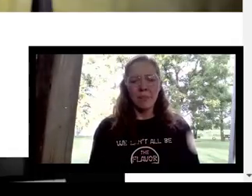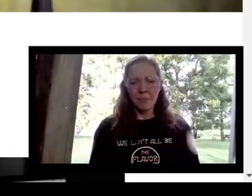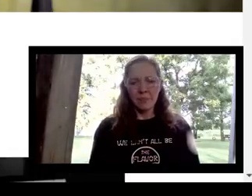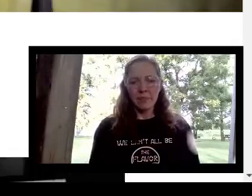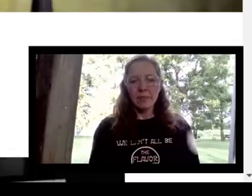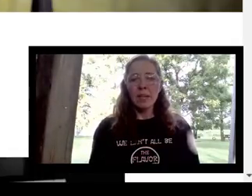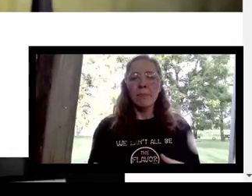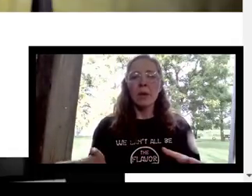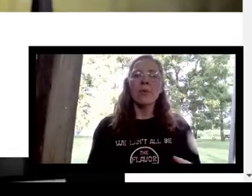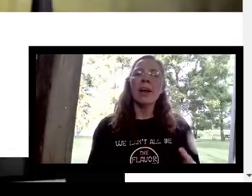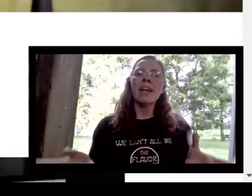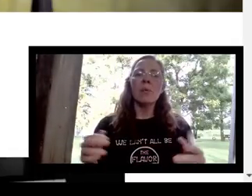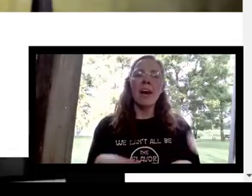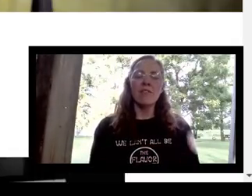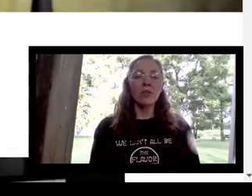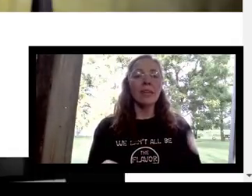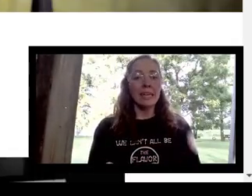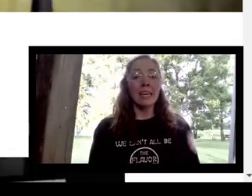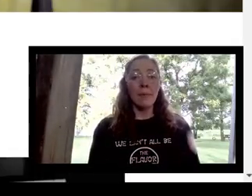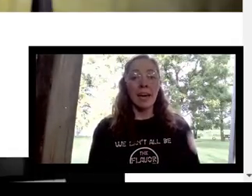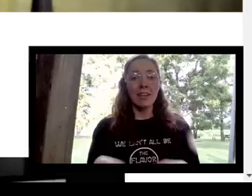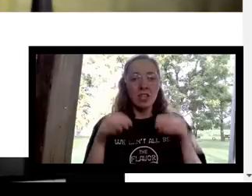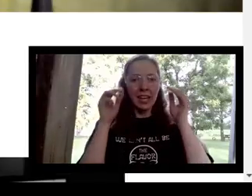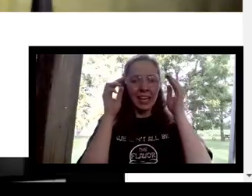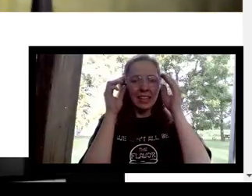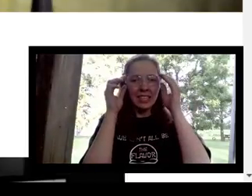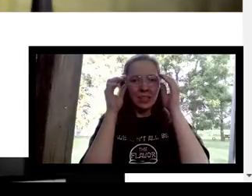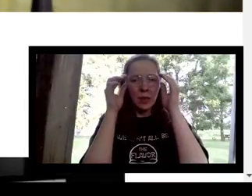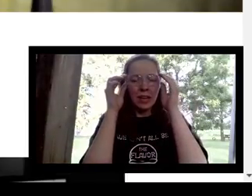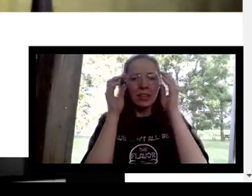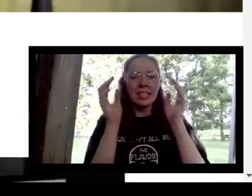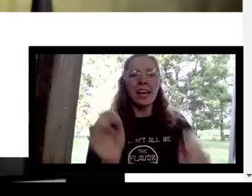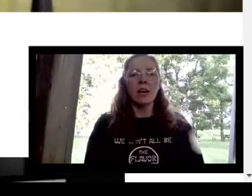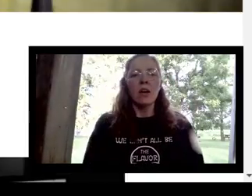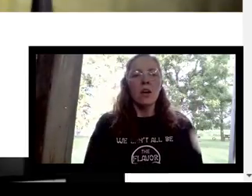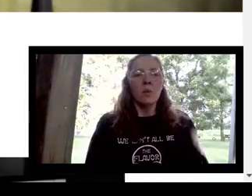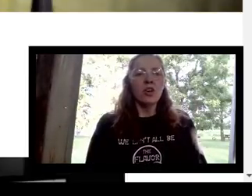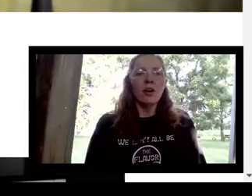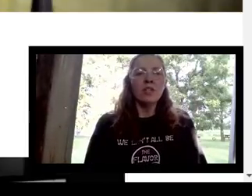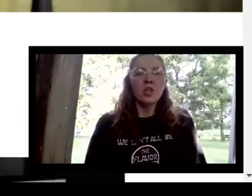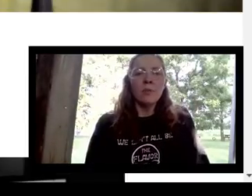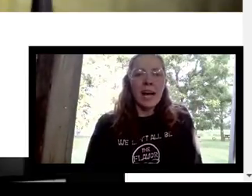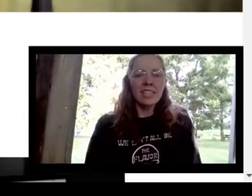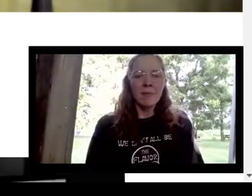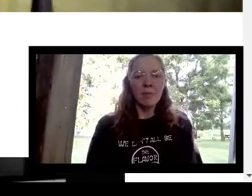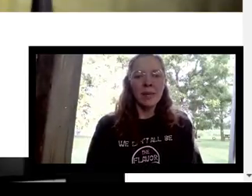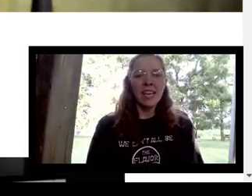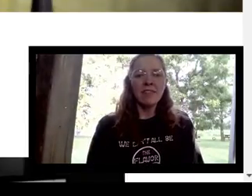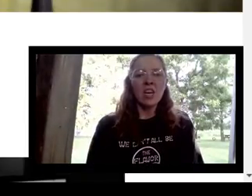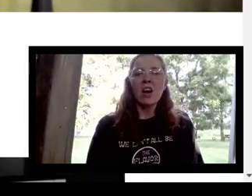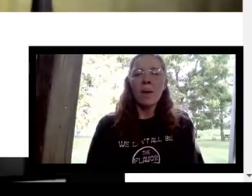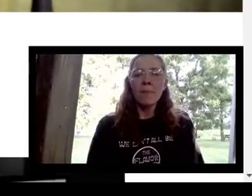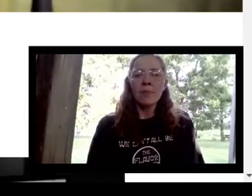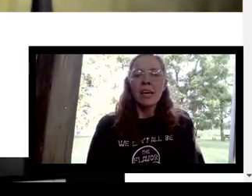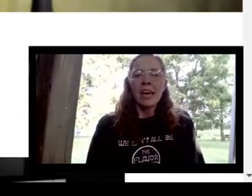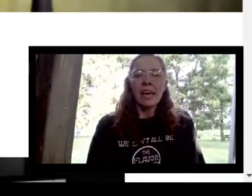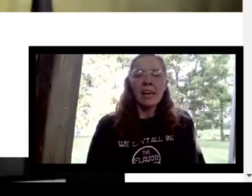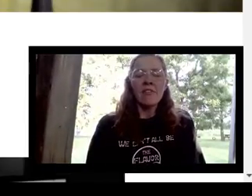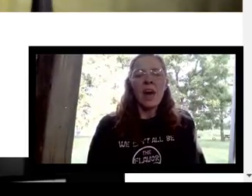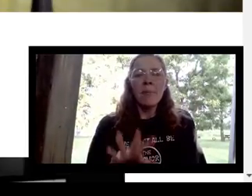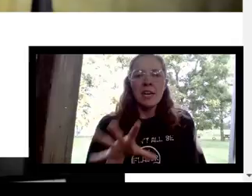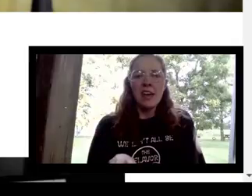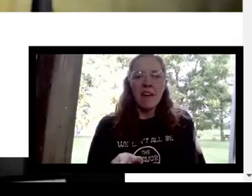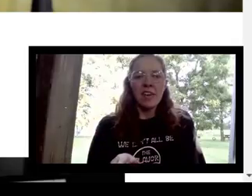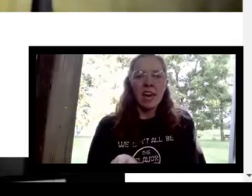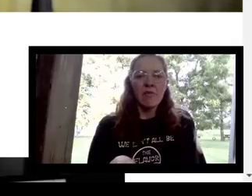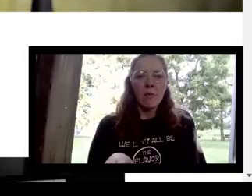them. But right now we have a new landing page, and this is what it looks like when you go to blacksmithpdfs.com. And